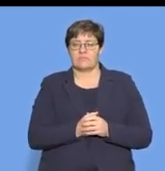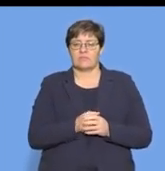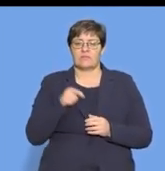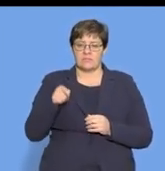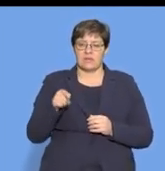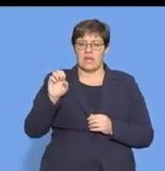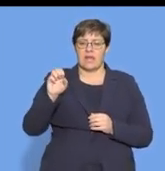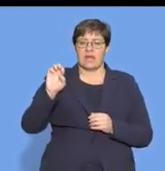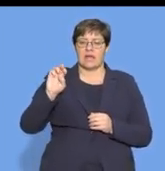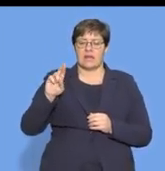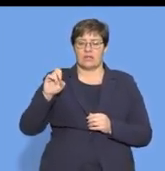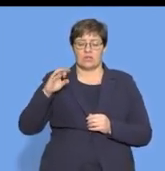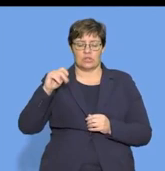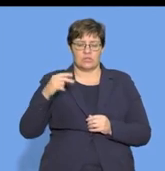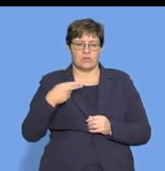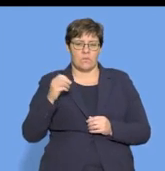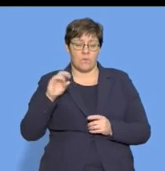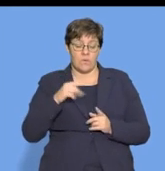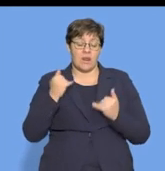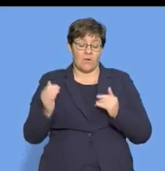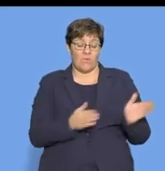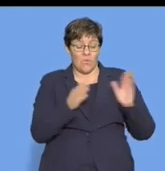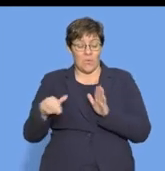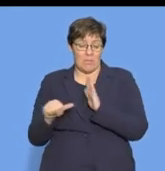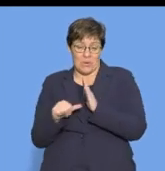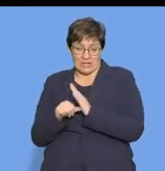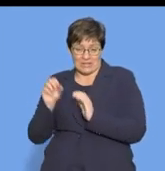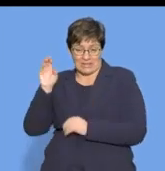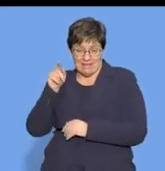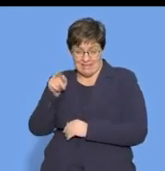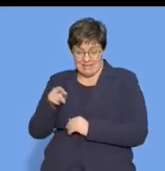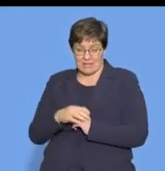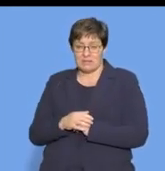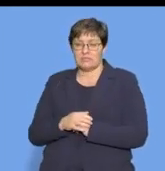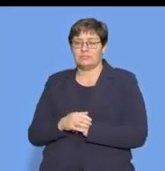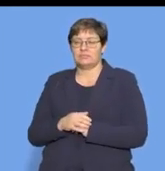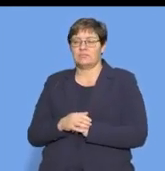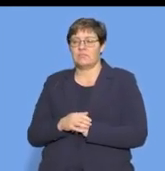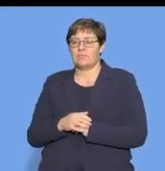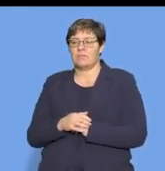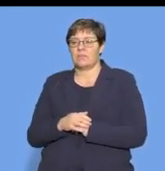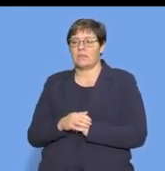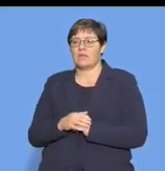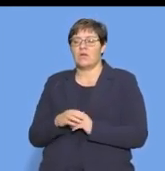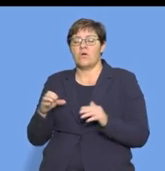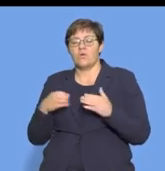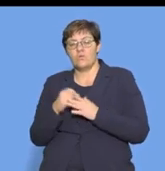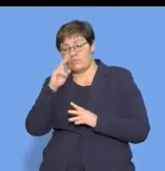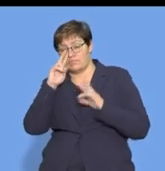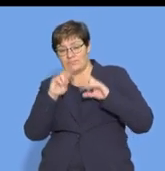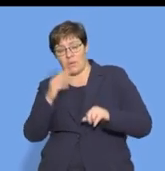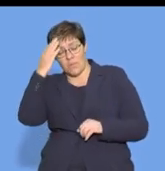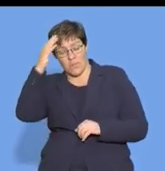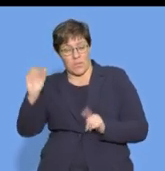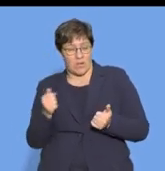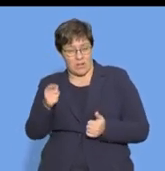that was Homo erectus. Then if we have a look here, we've got another star. So this is another group that we